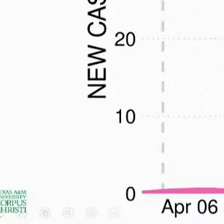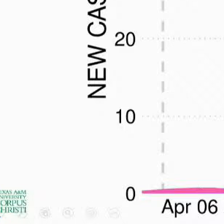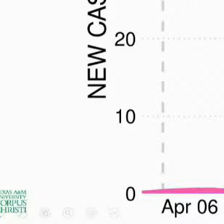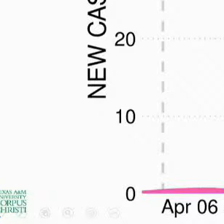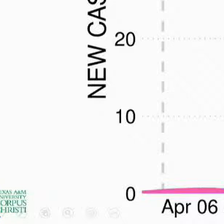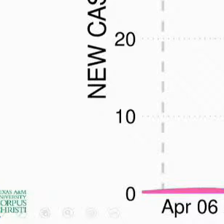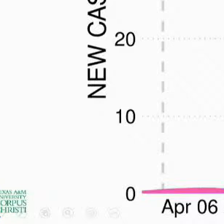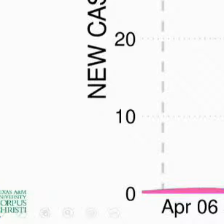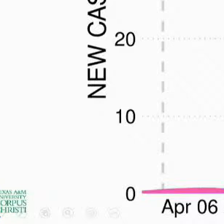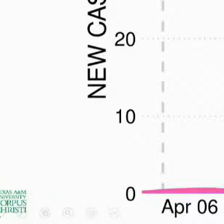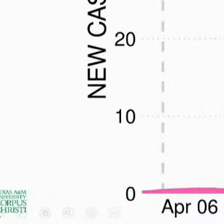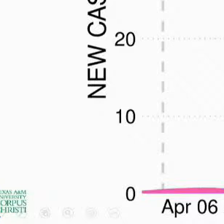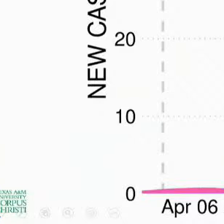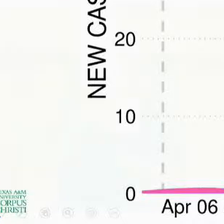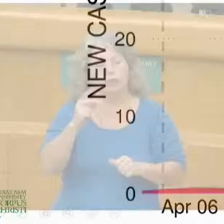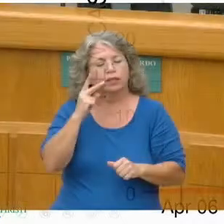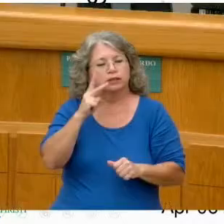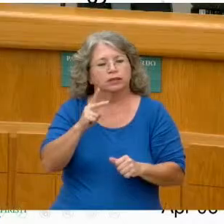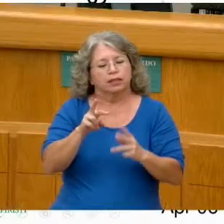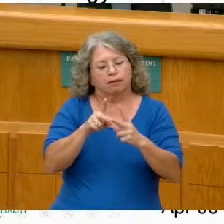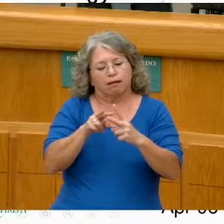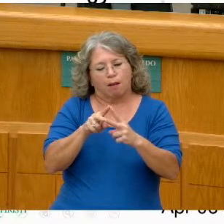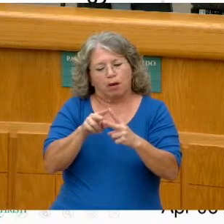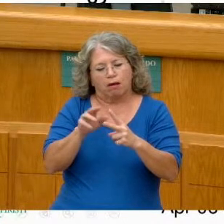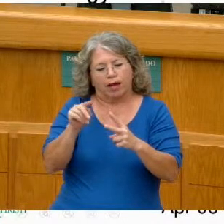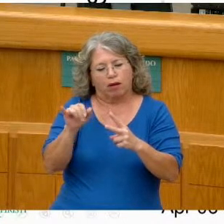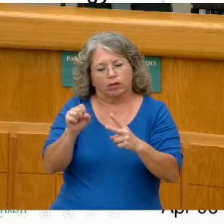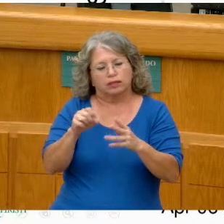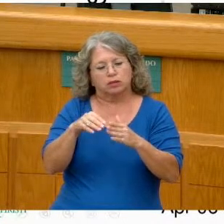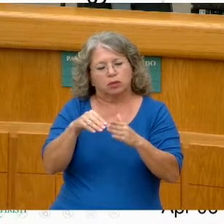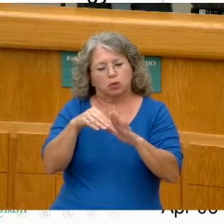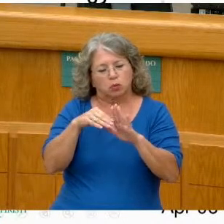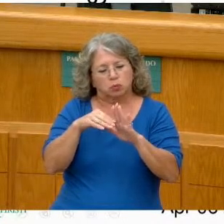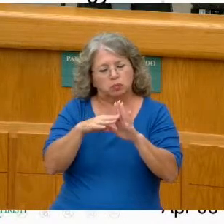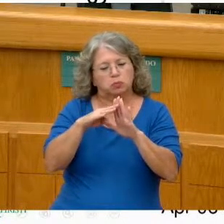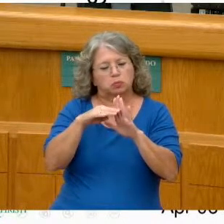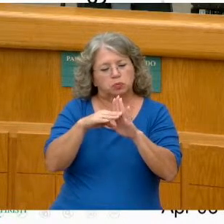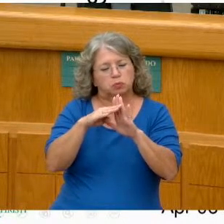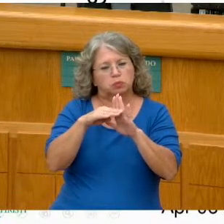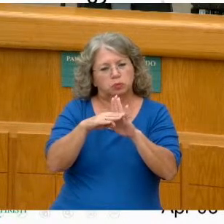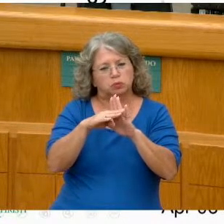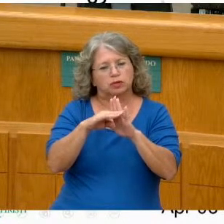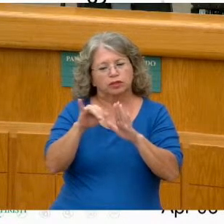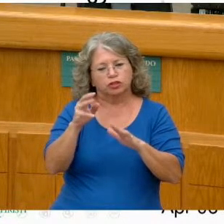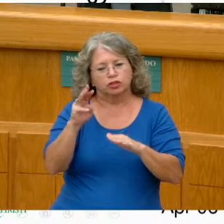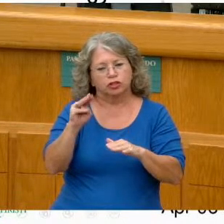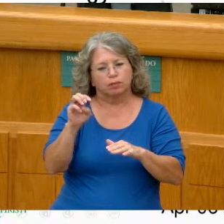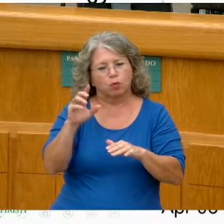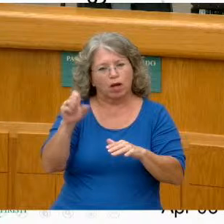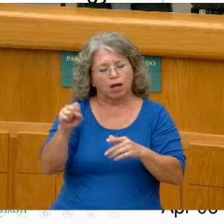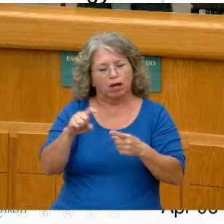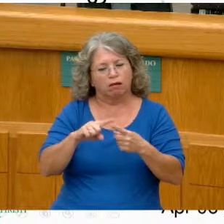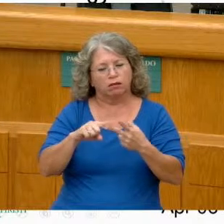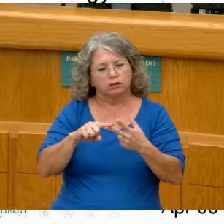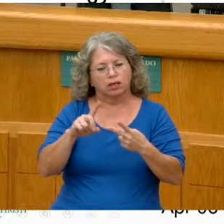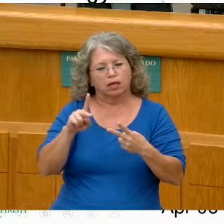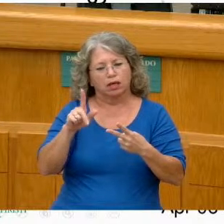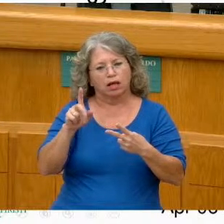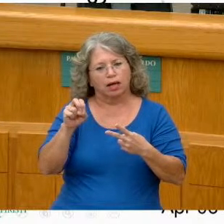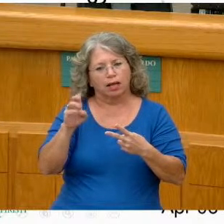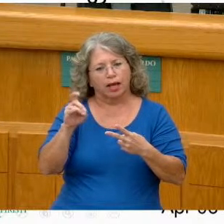are staying sort of level or going up very recently in terms of new cases per day. Jim Wells, Clayburgh, Live